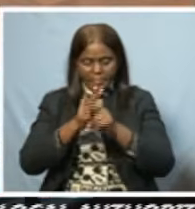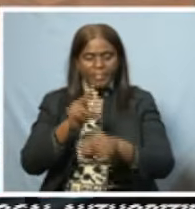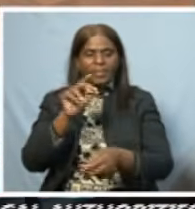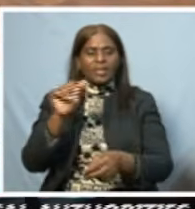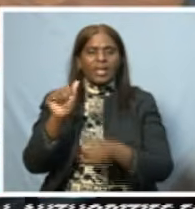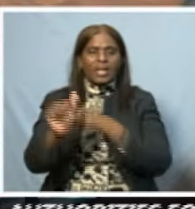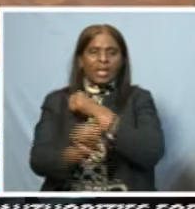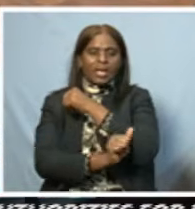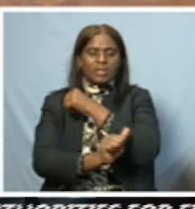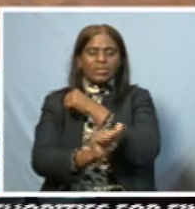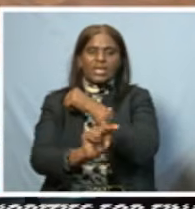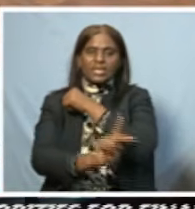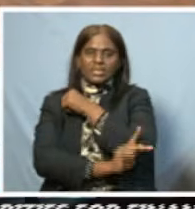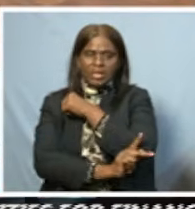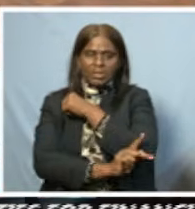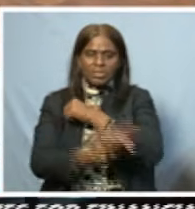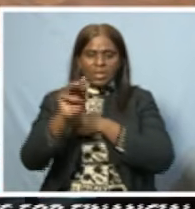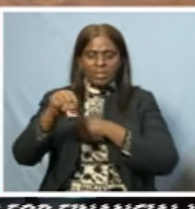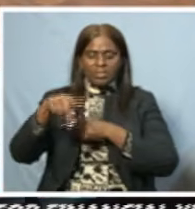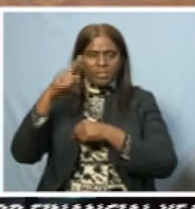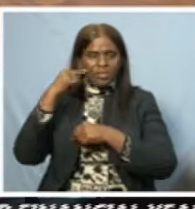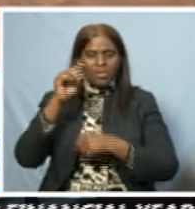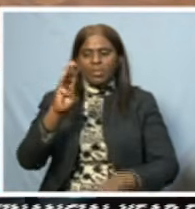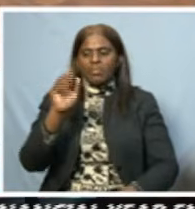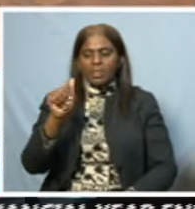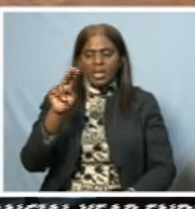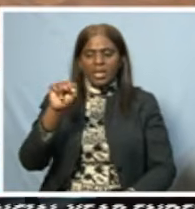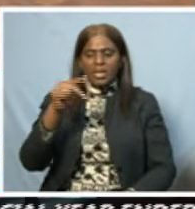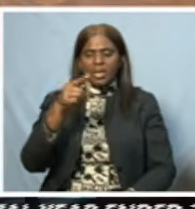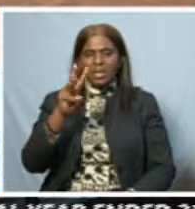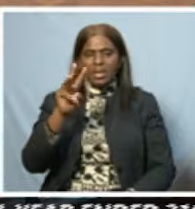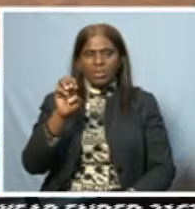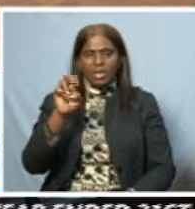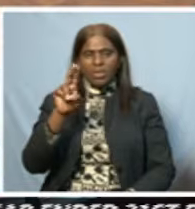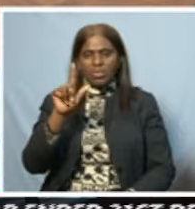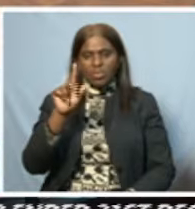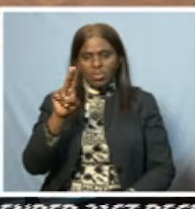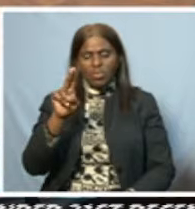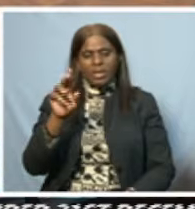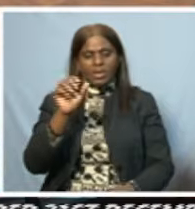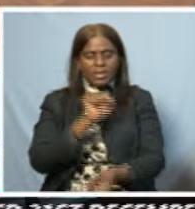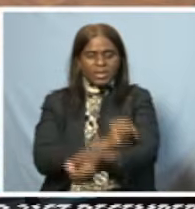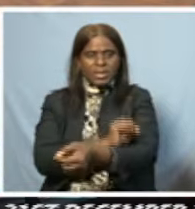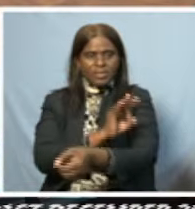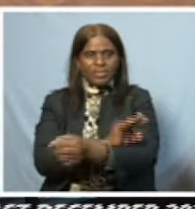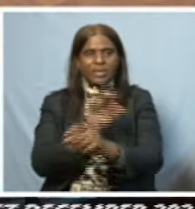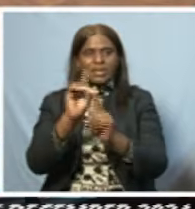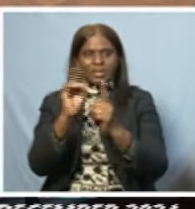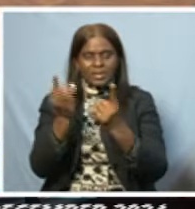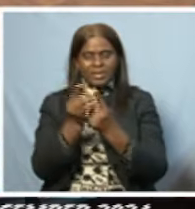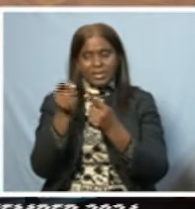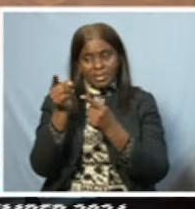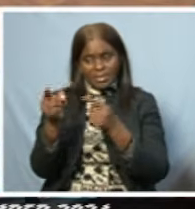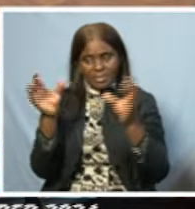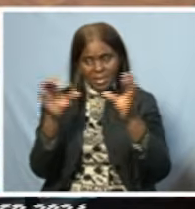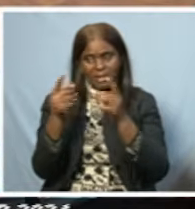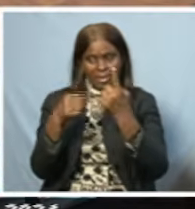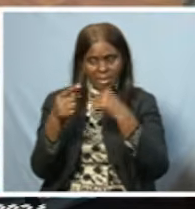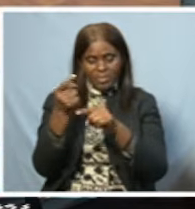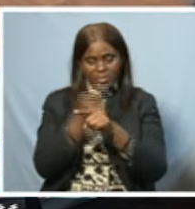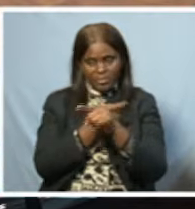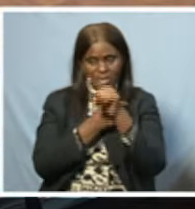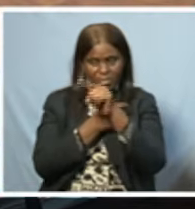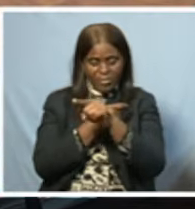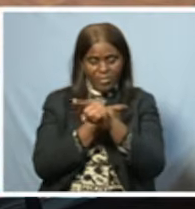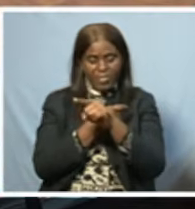Anthony Kasandwe, Member of Parliament for Bangor constituency, SAMFYA district, where this council is coming from.